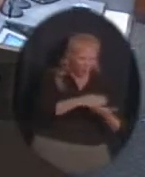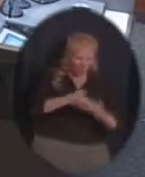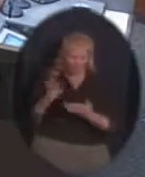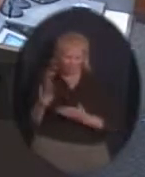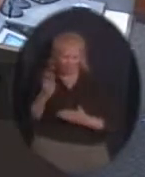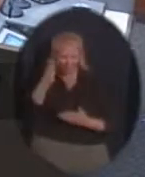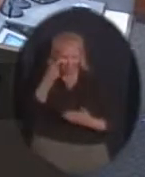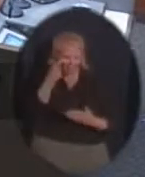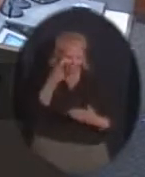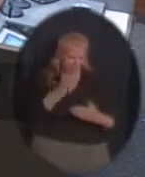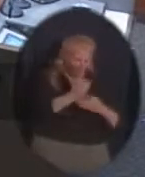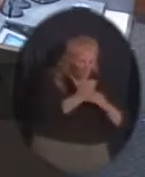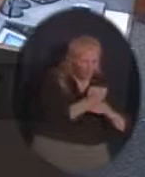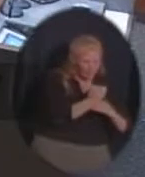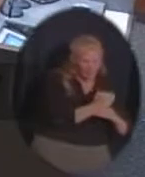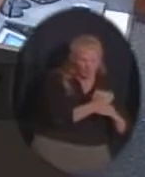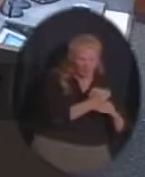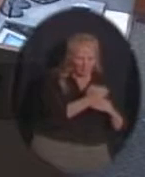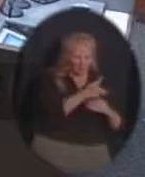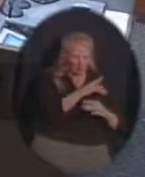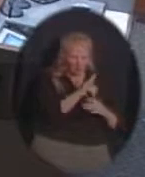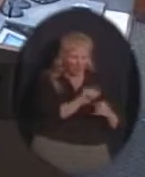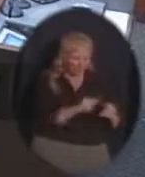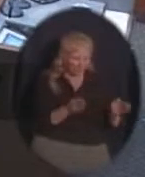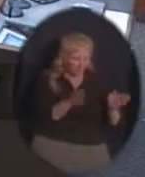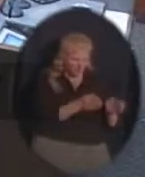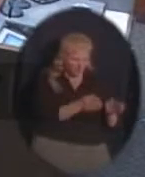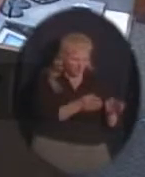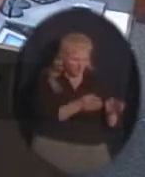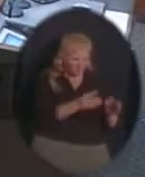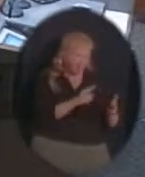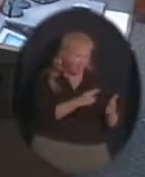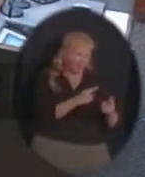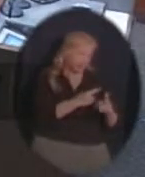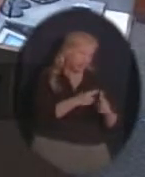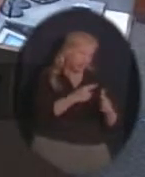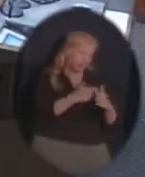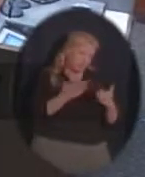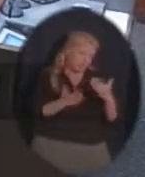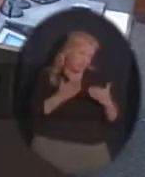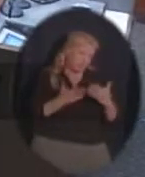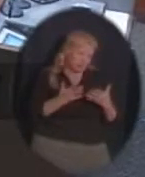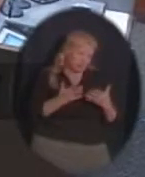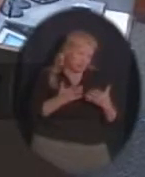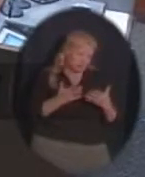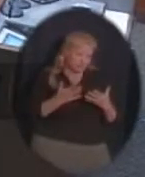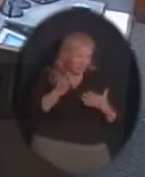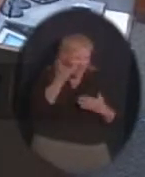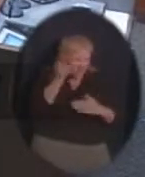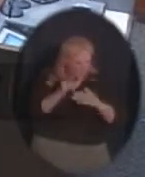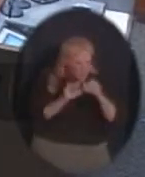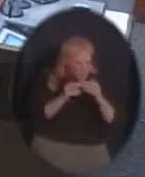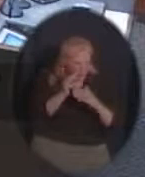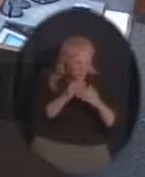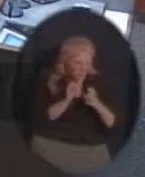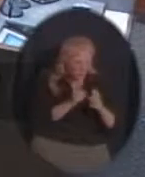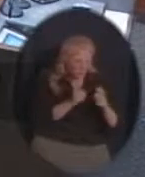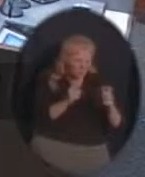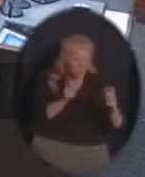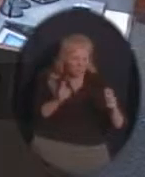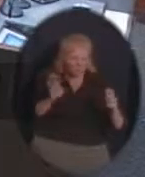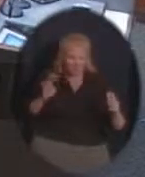then depending on what data you receive and your comfort level with it, and that's still within